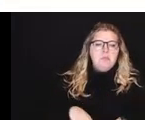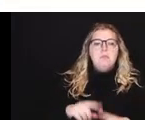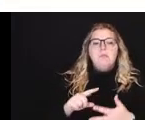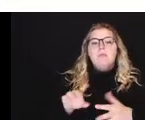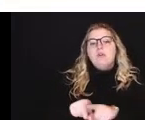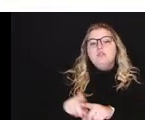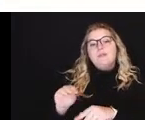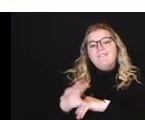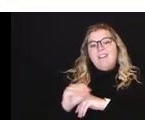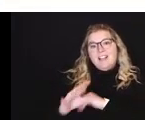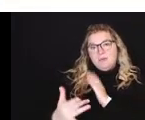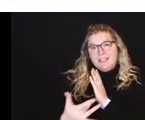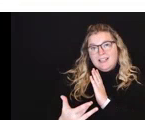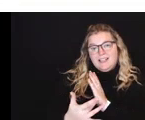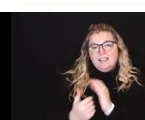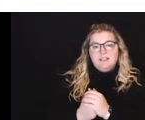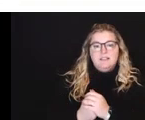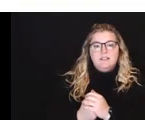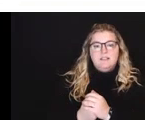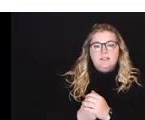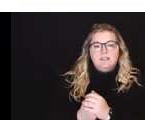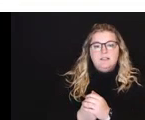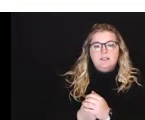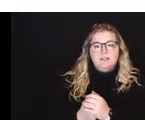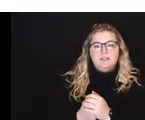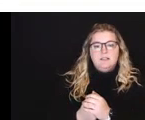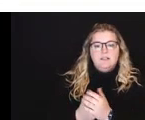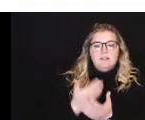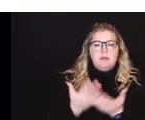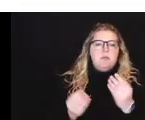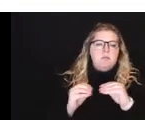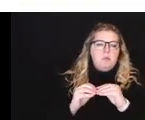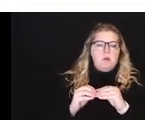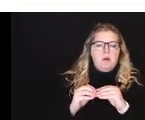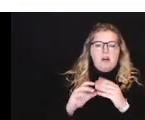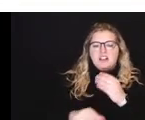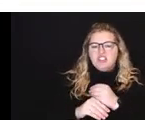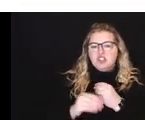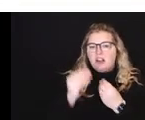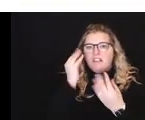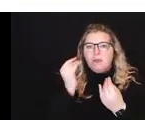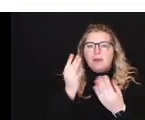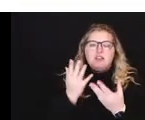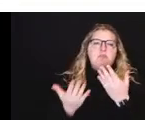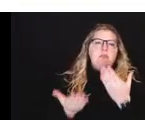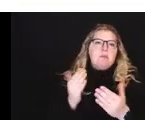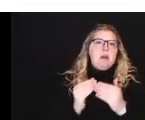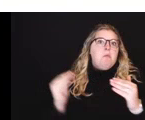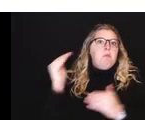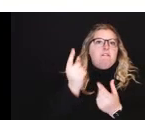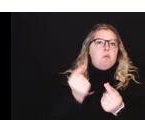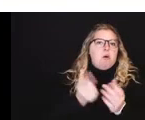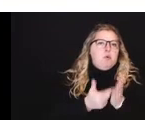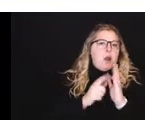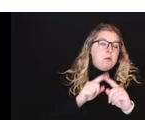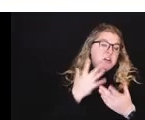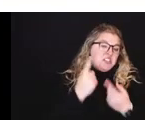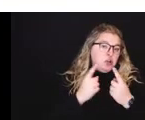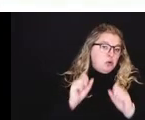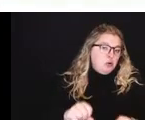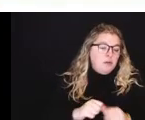techniques. This is maybe a little bit of additional information, maybe beyond what's required, but something that you could consider. And